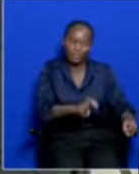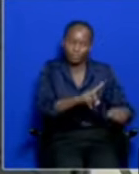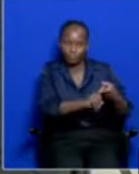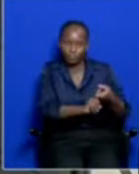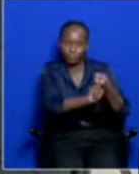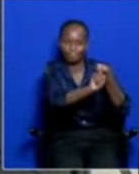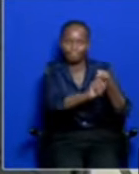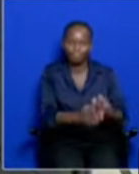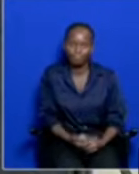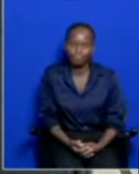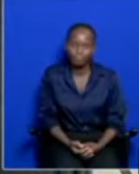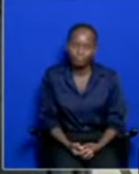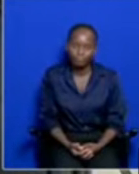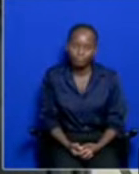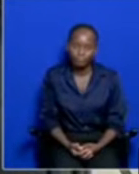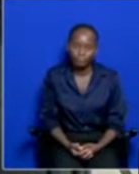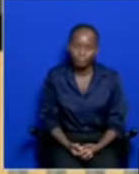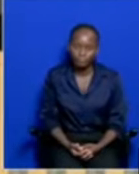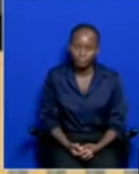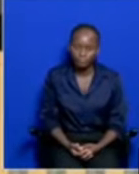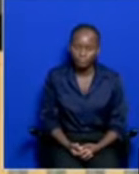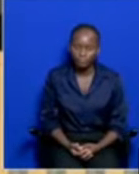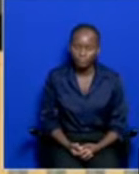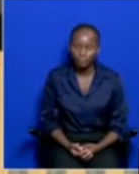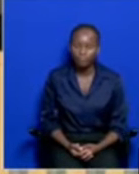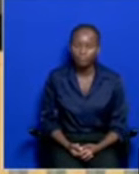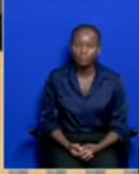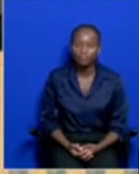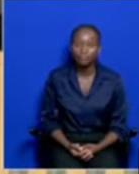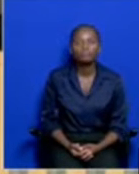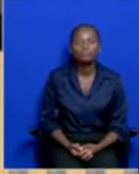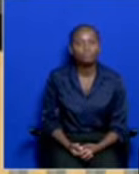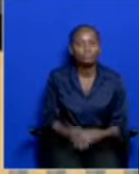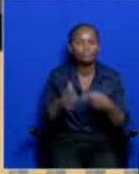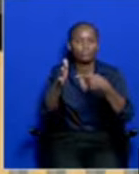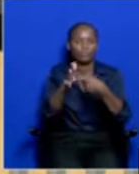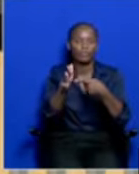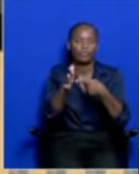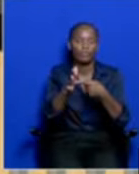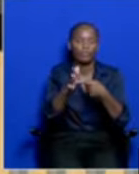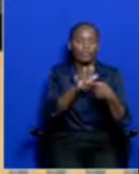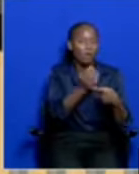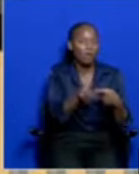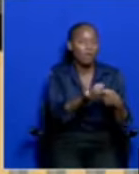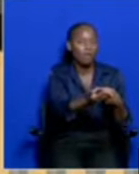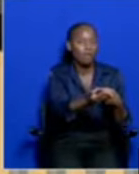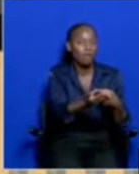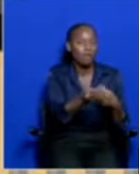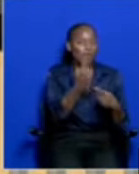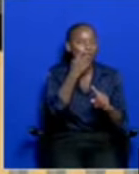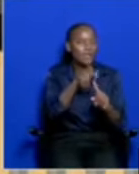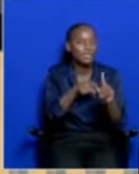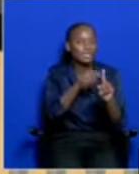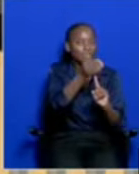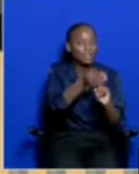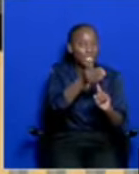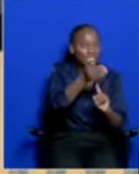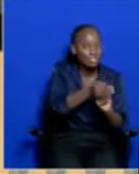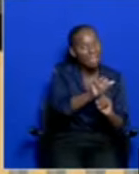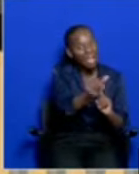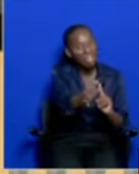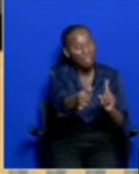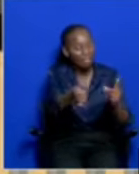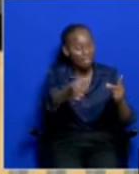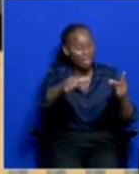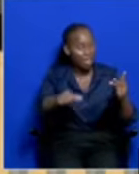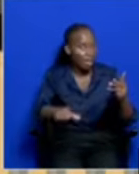Besides offering witness protection, are there any other means of obtaining a